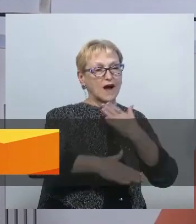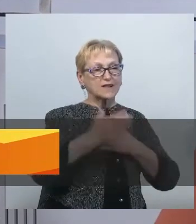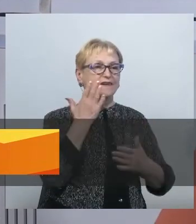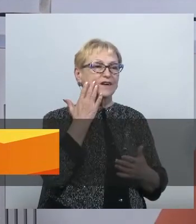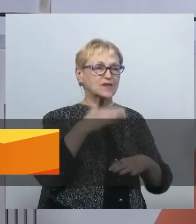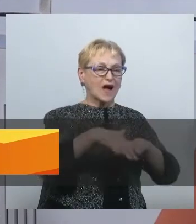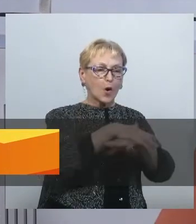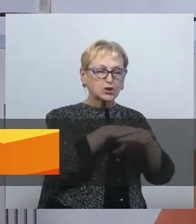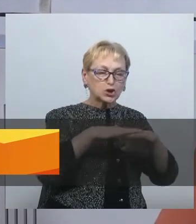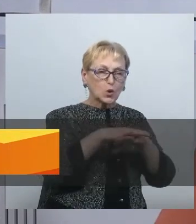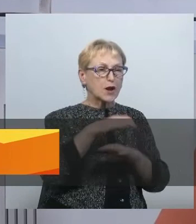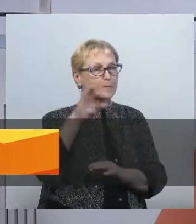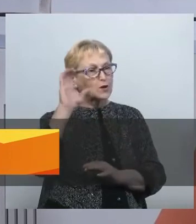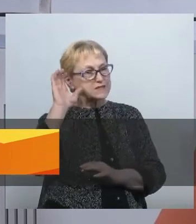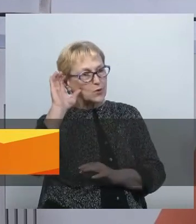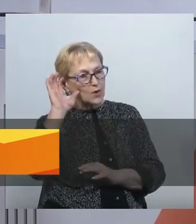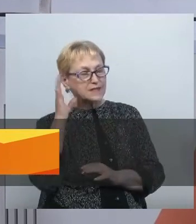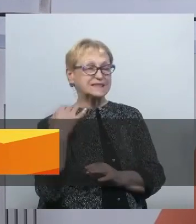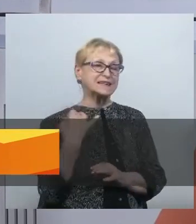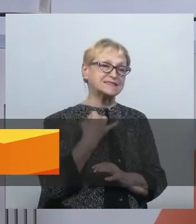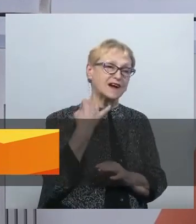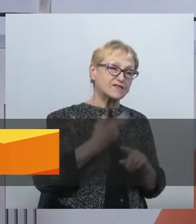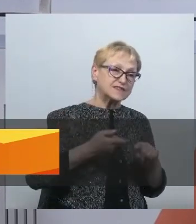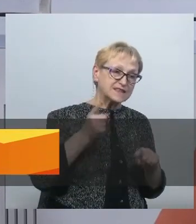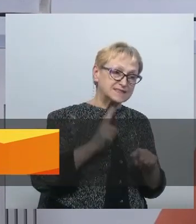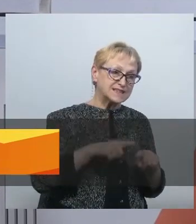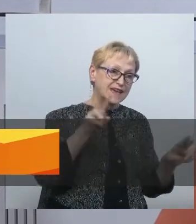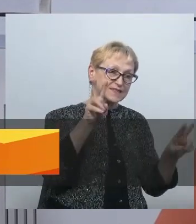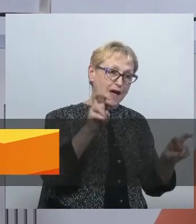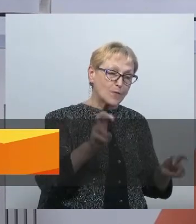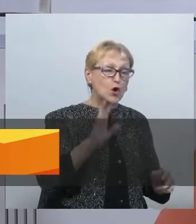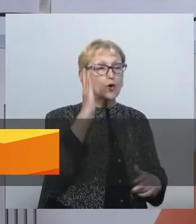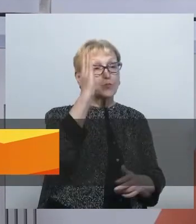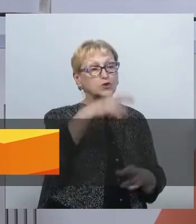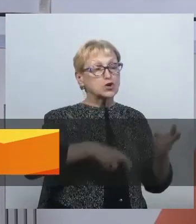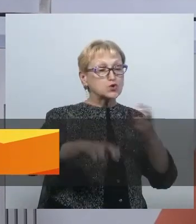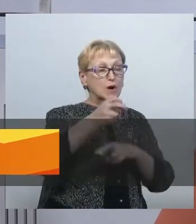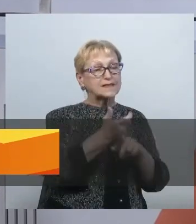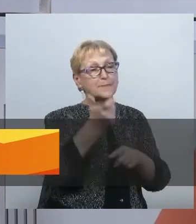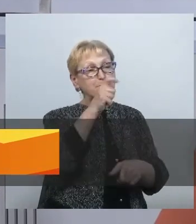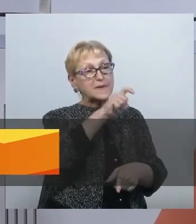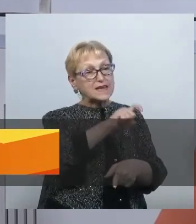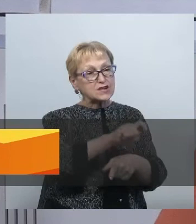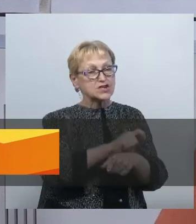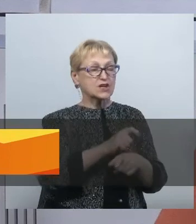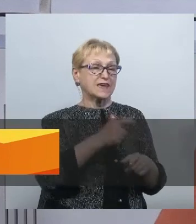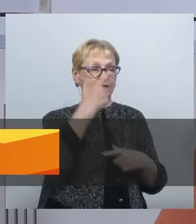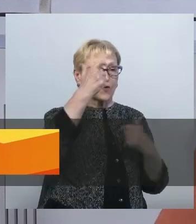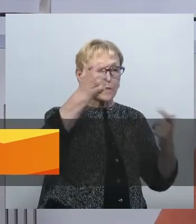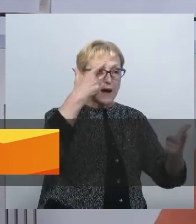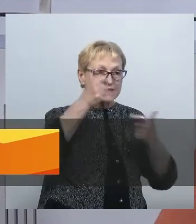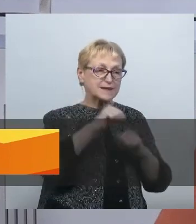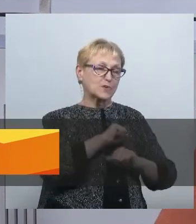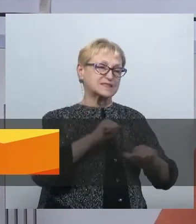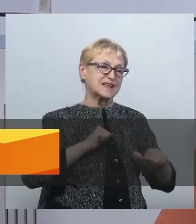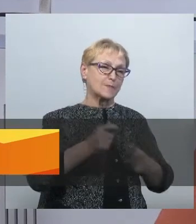that has listened to us today, they will Google more information on the topic of self-regulation